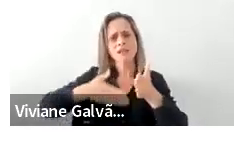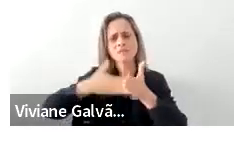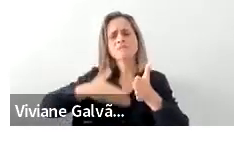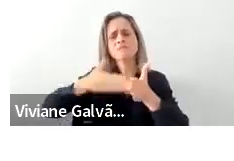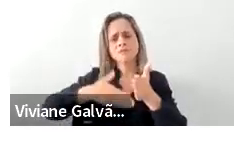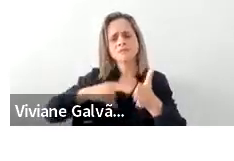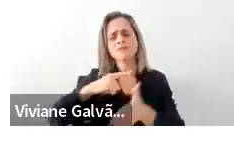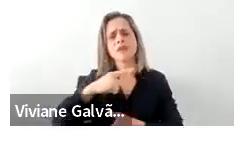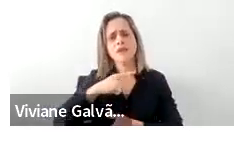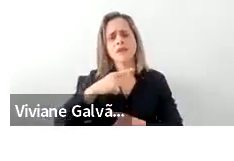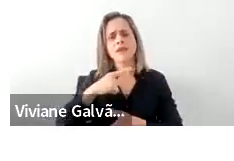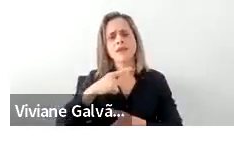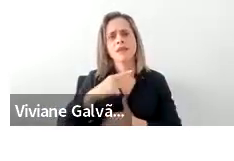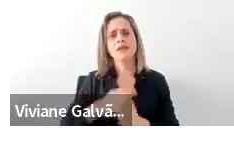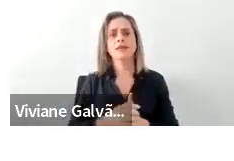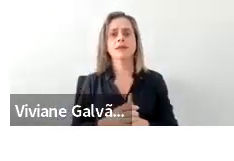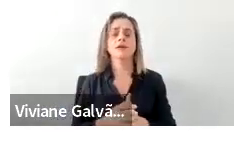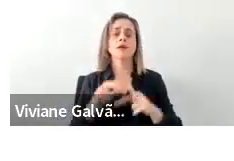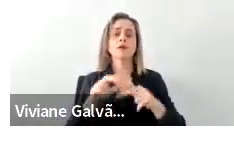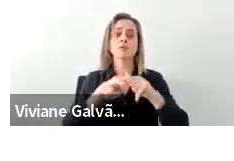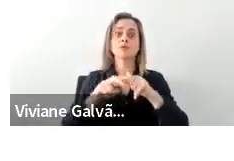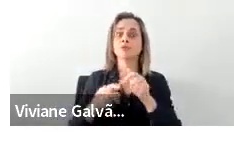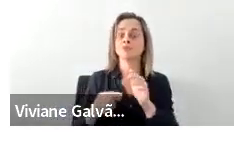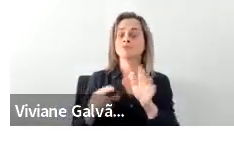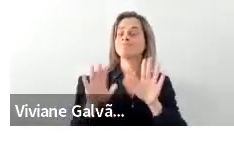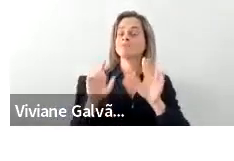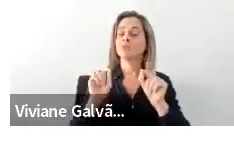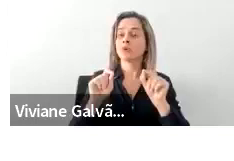of tribal religion.